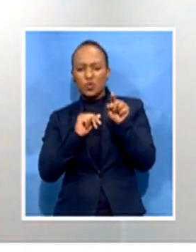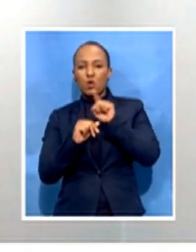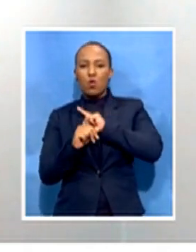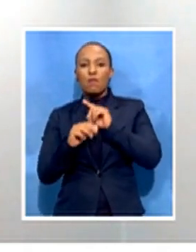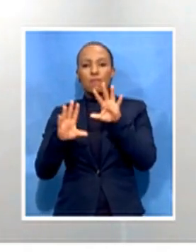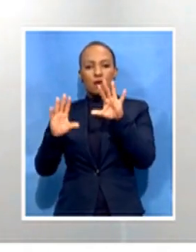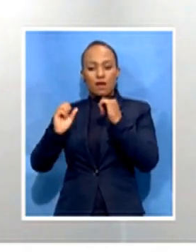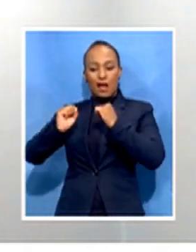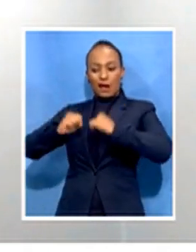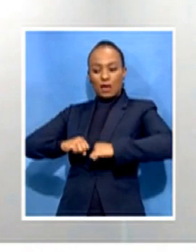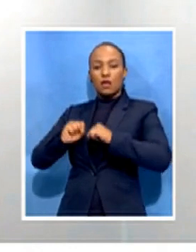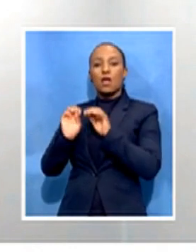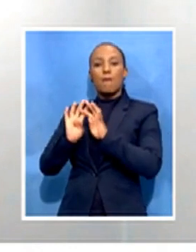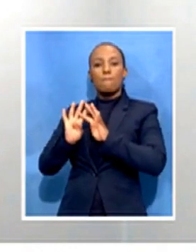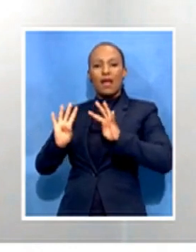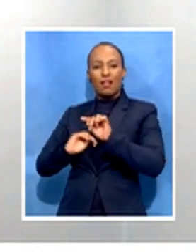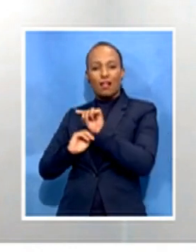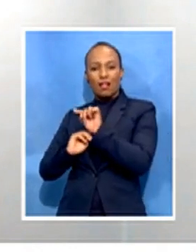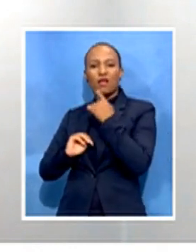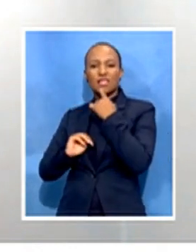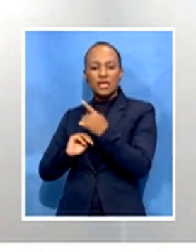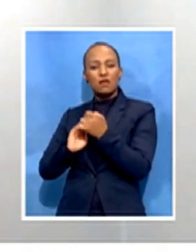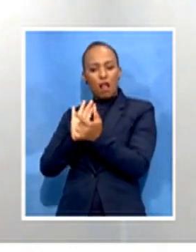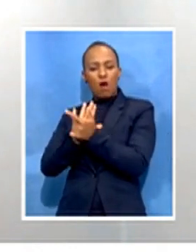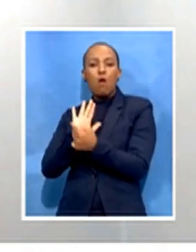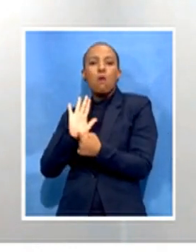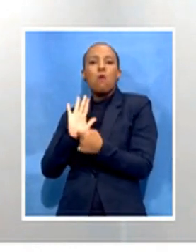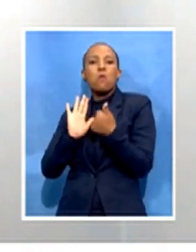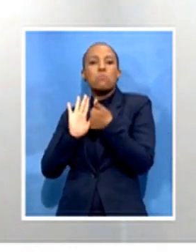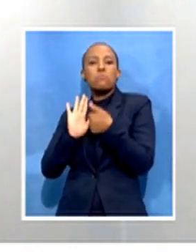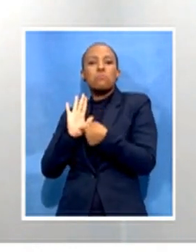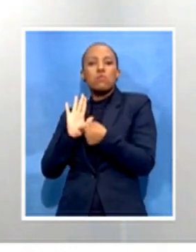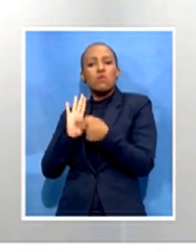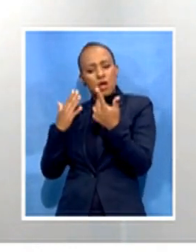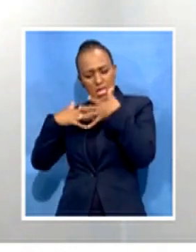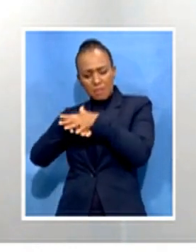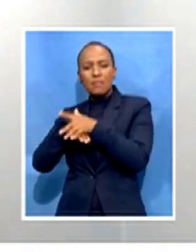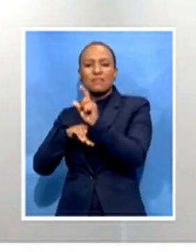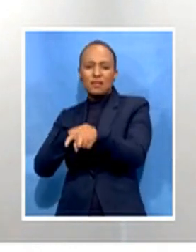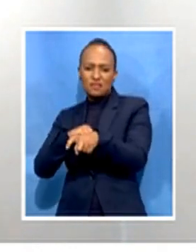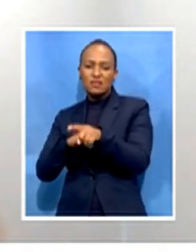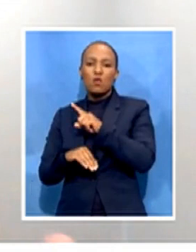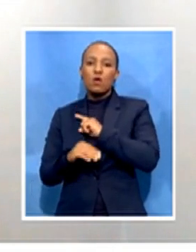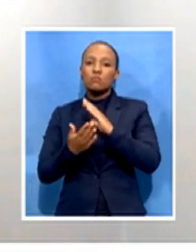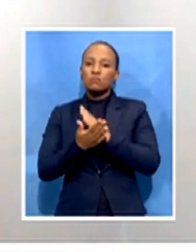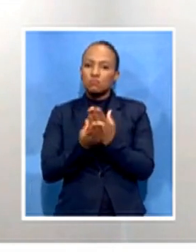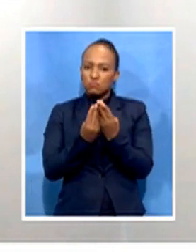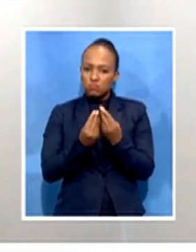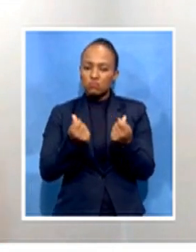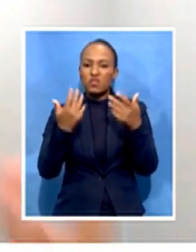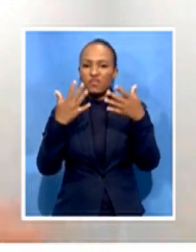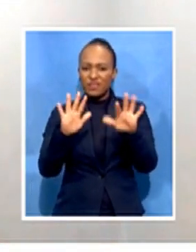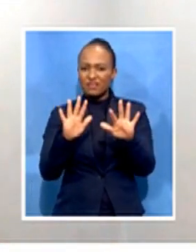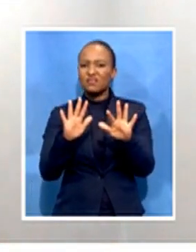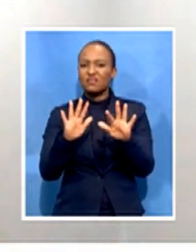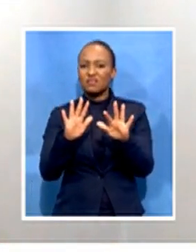have existing laws that just needs to be implemented. Now, some solutions have been touted of minimum unit